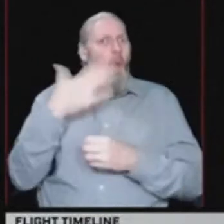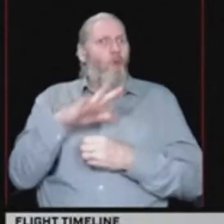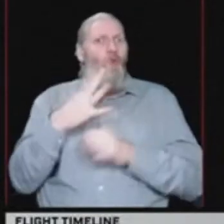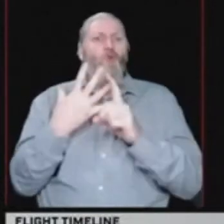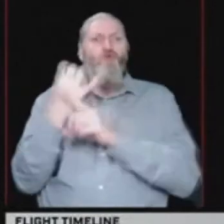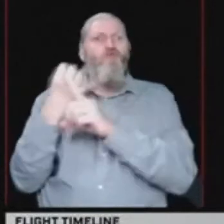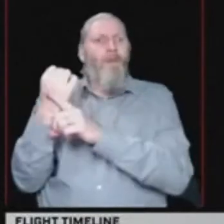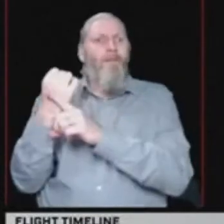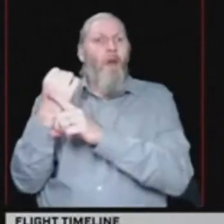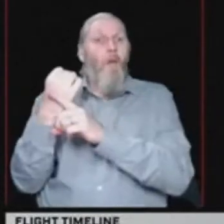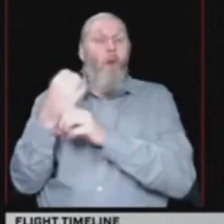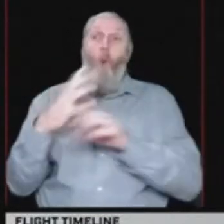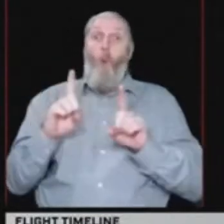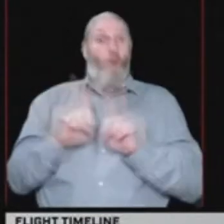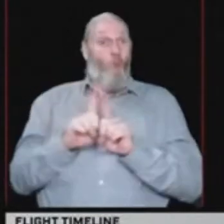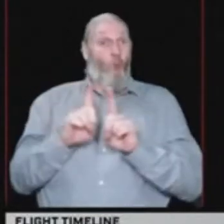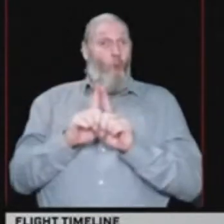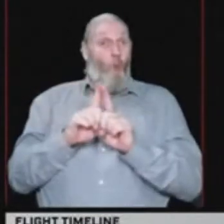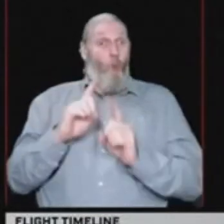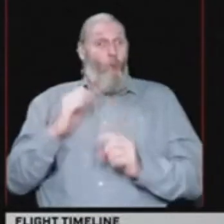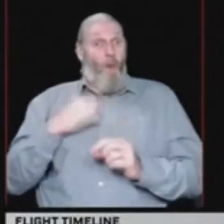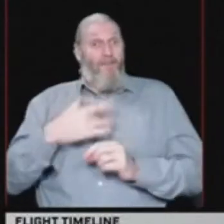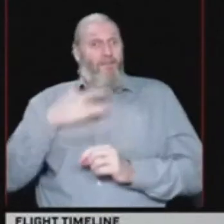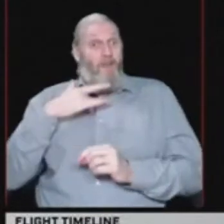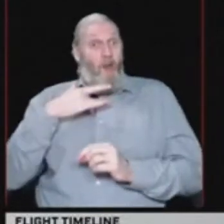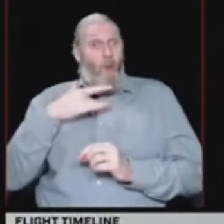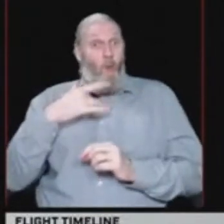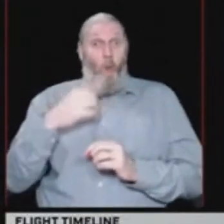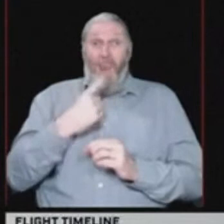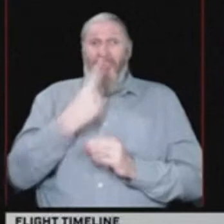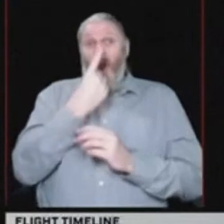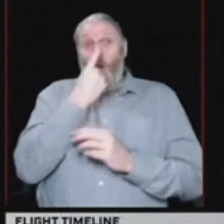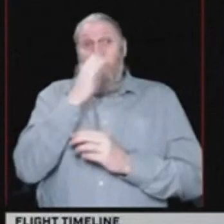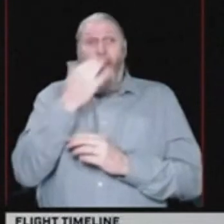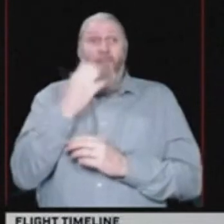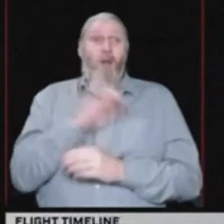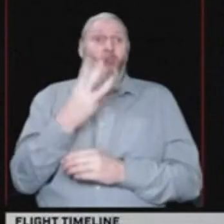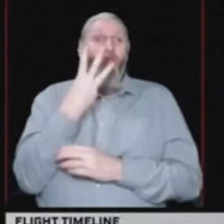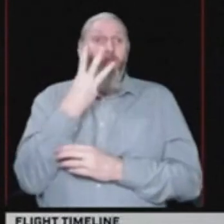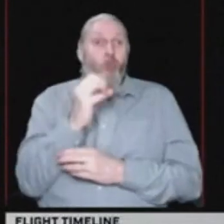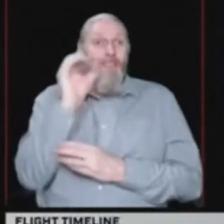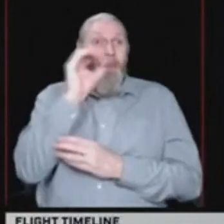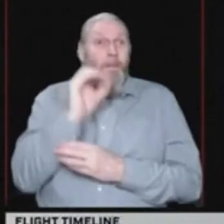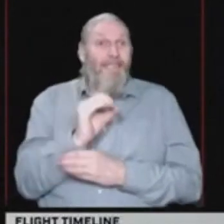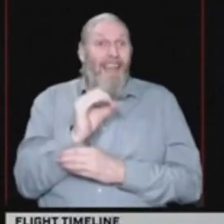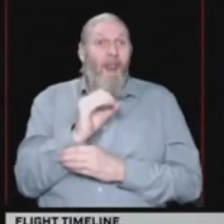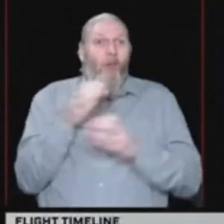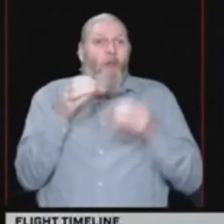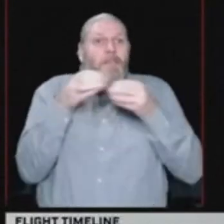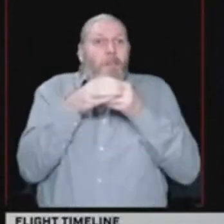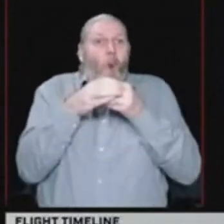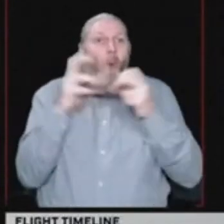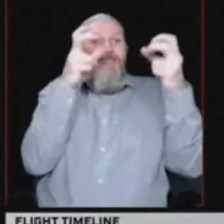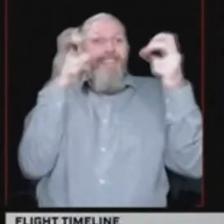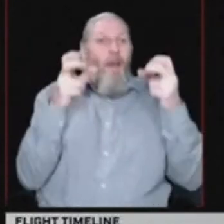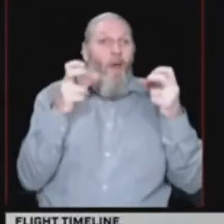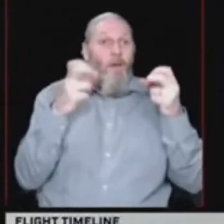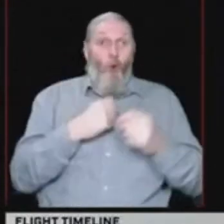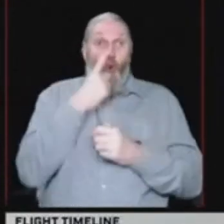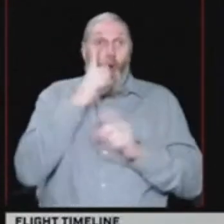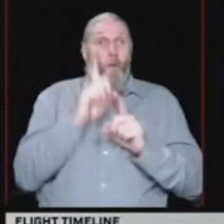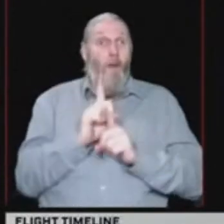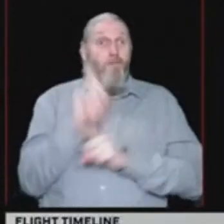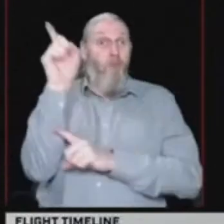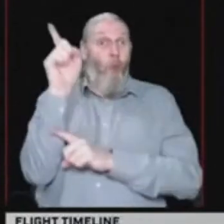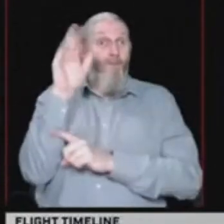as 30% of the launch market on these smaller satellites, which is something we're very keen to do. I think